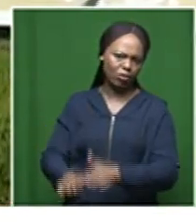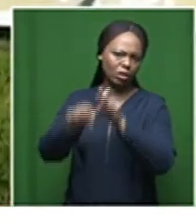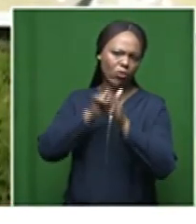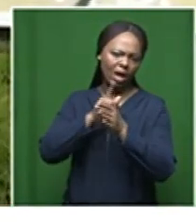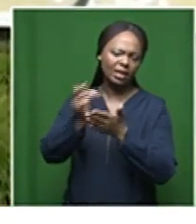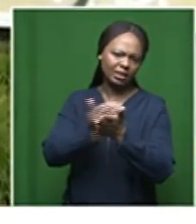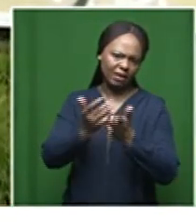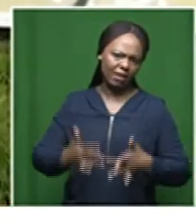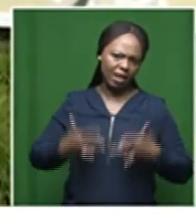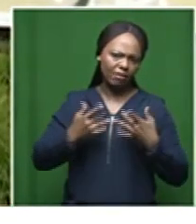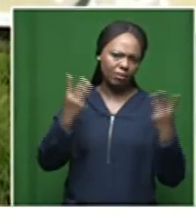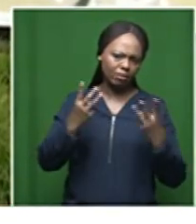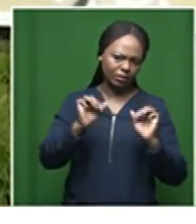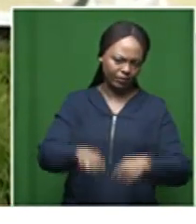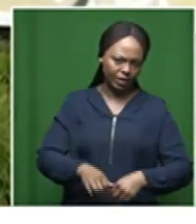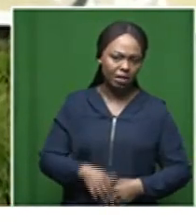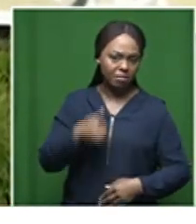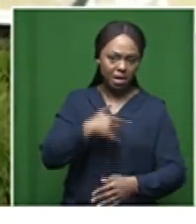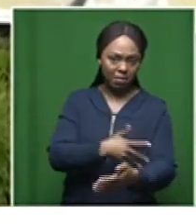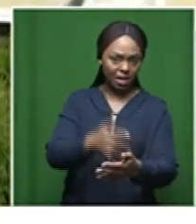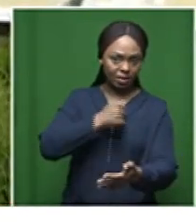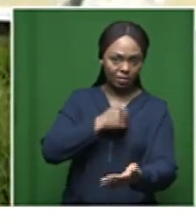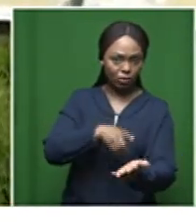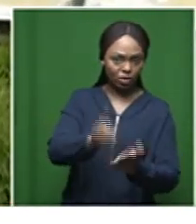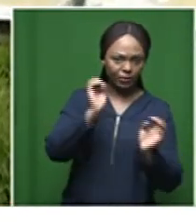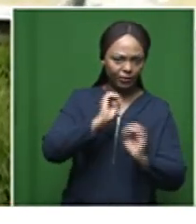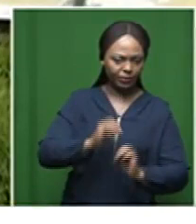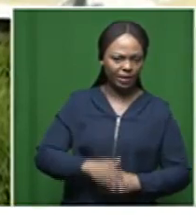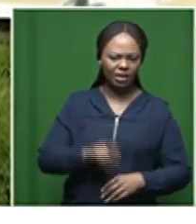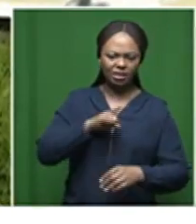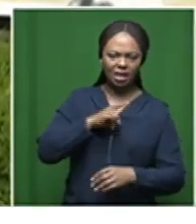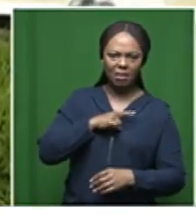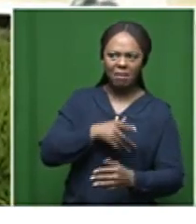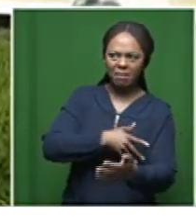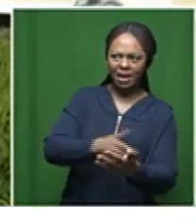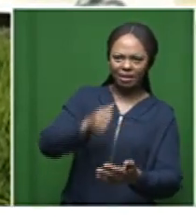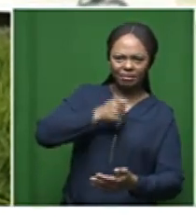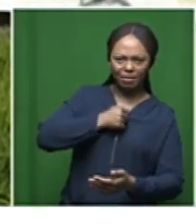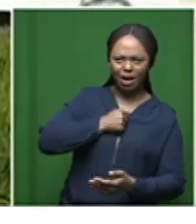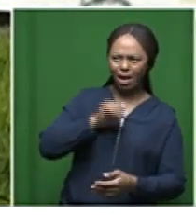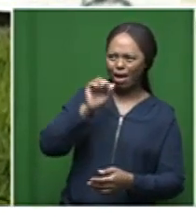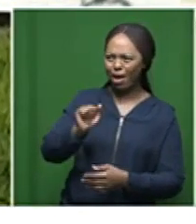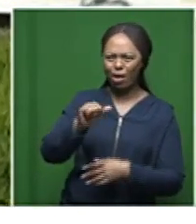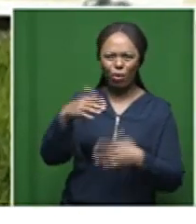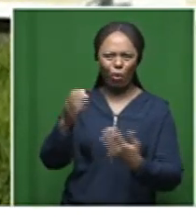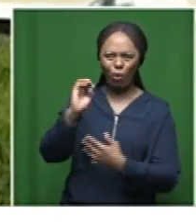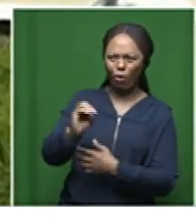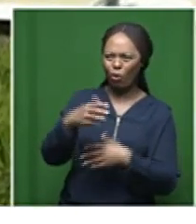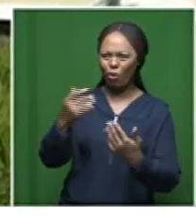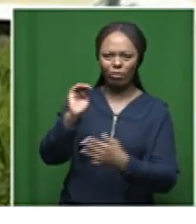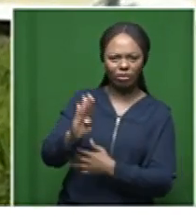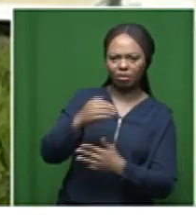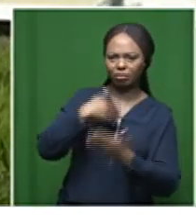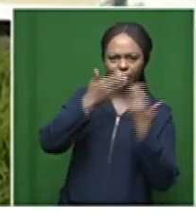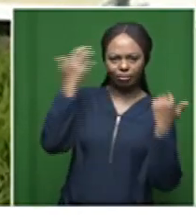haven't donated blood yet, and I don't know my blood type, but I think it's important to donate blood